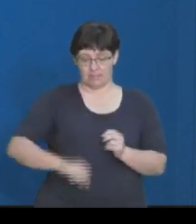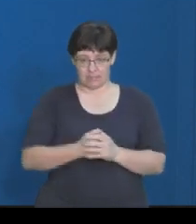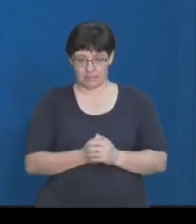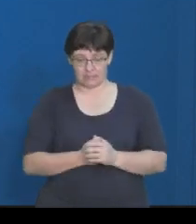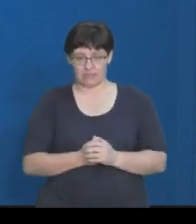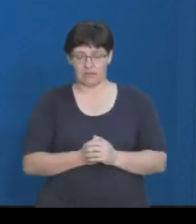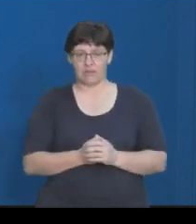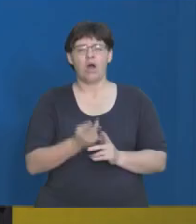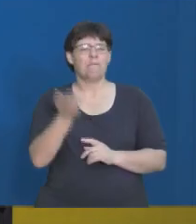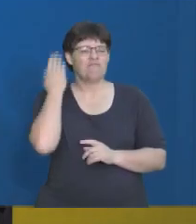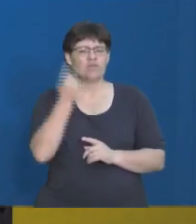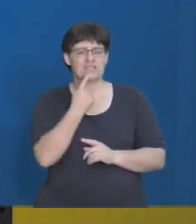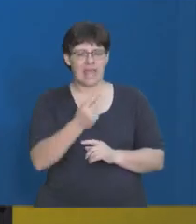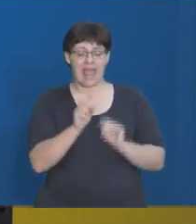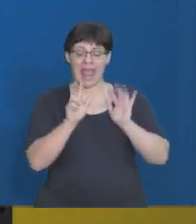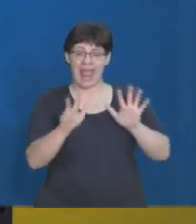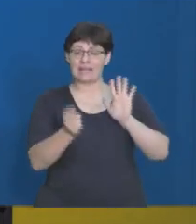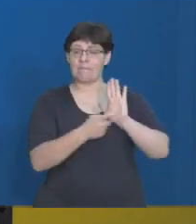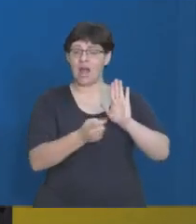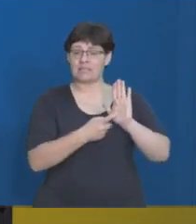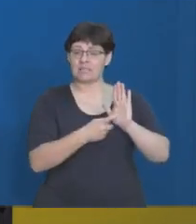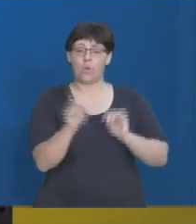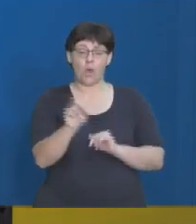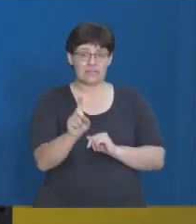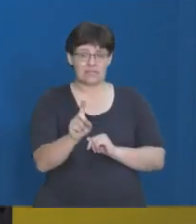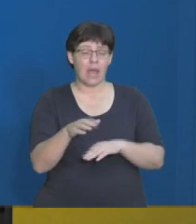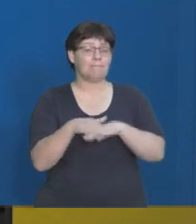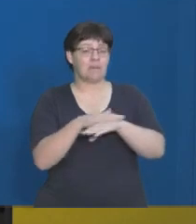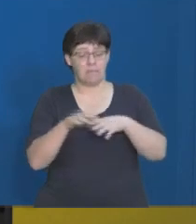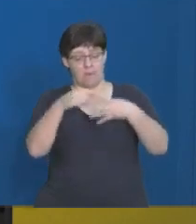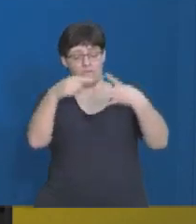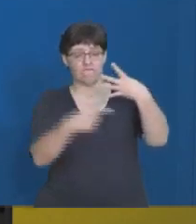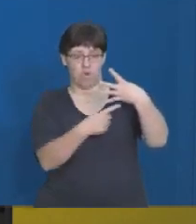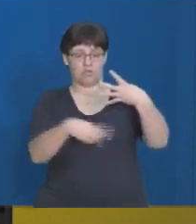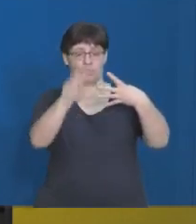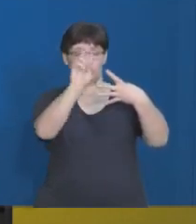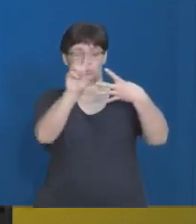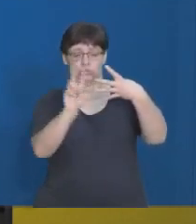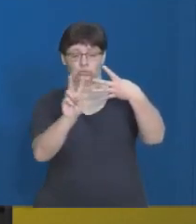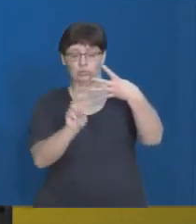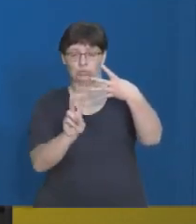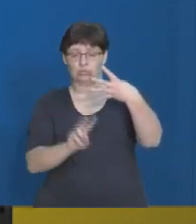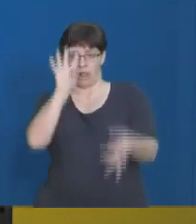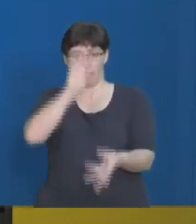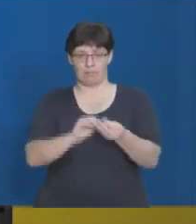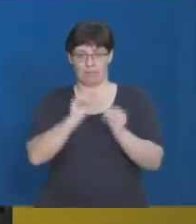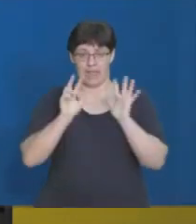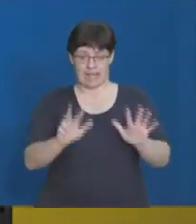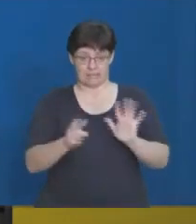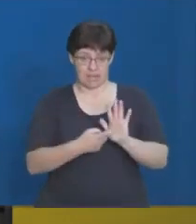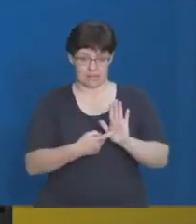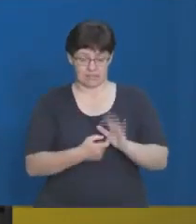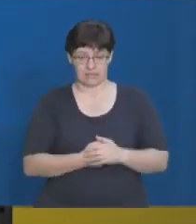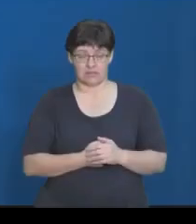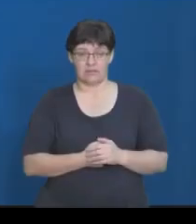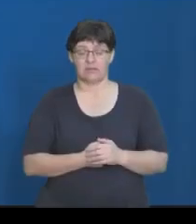I said to you guys earlier on, 8 marks means a minimum of 4 points in your solution there. Right, let's look